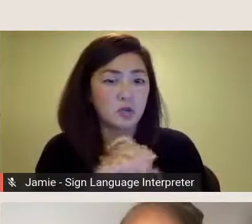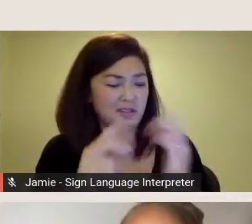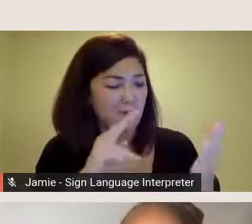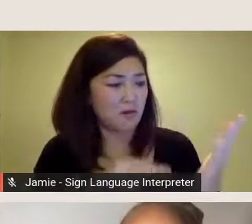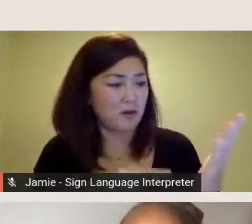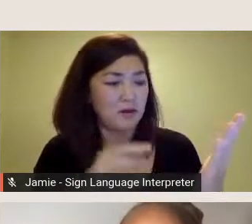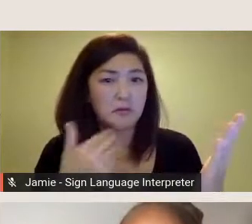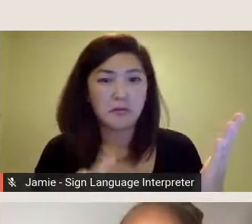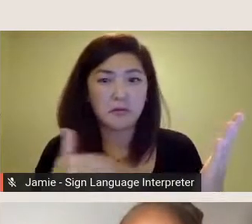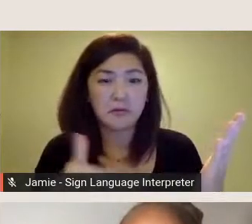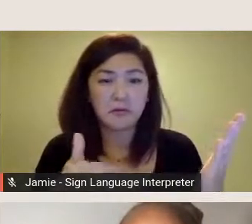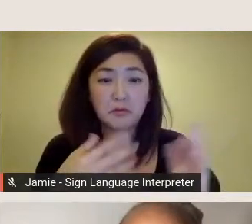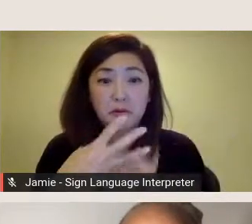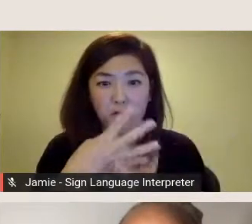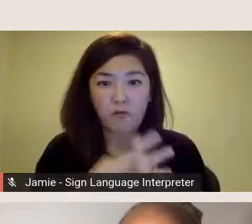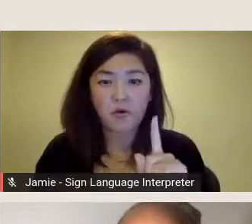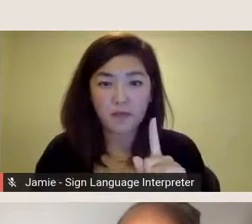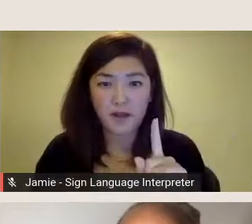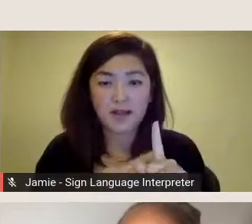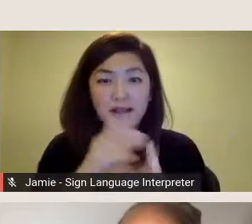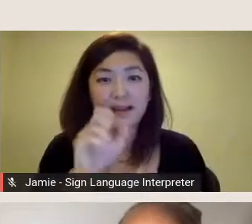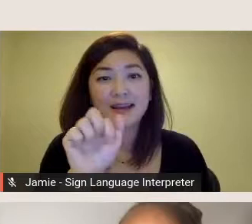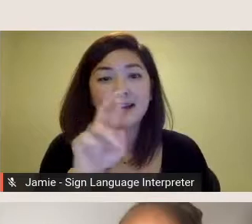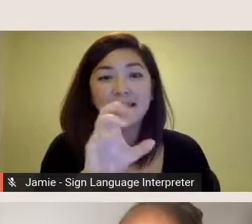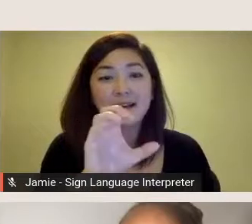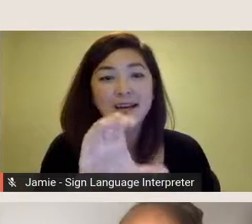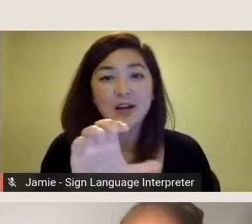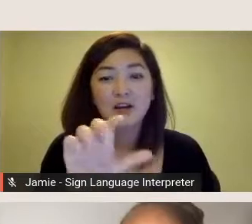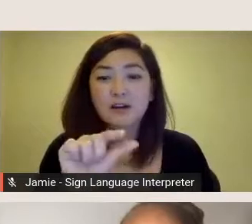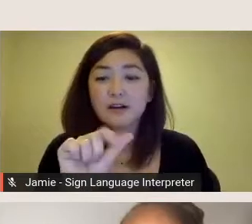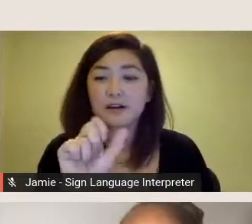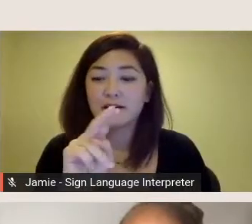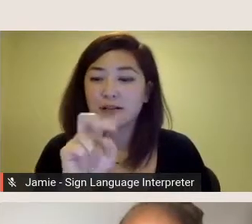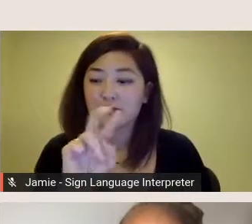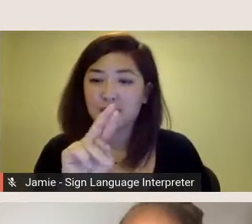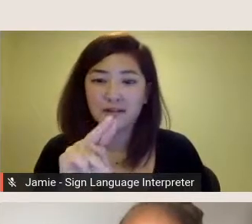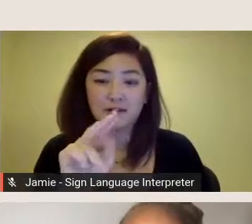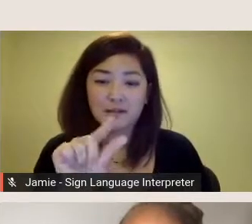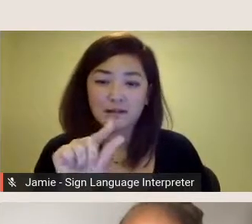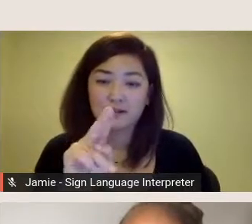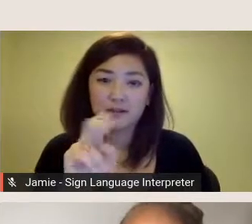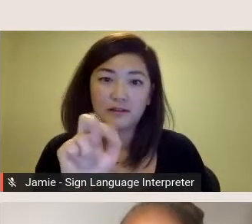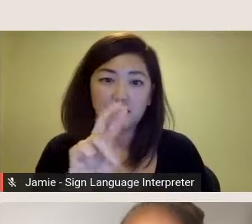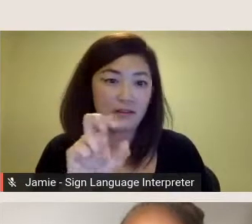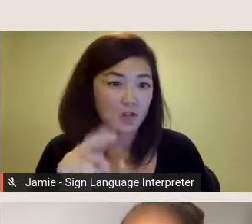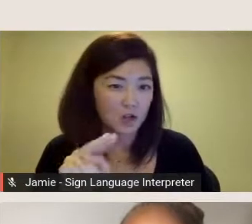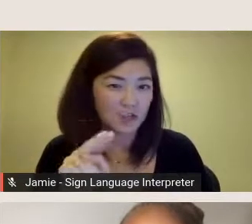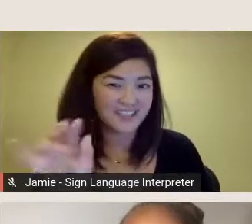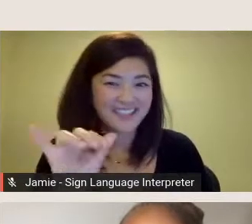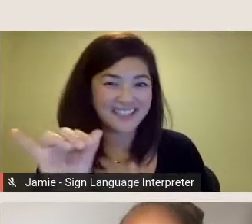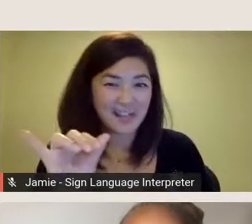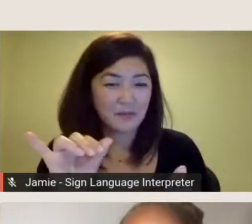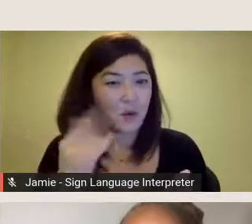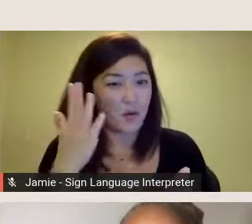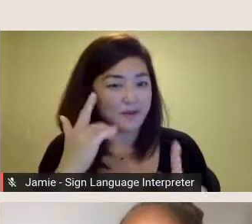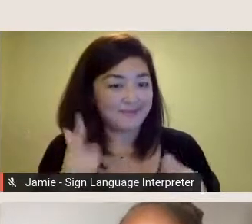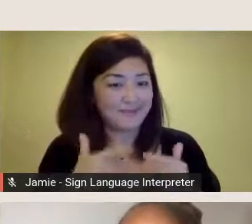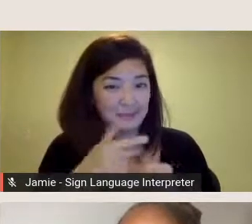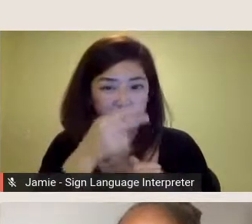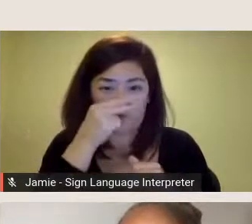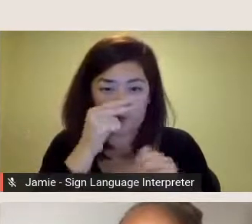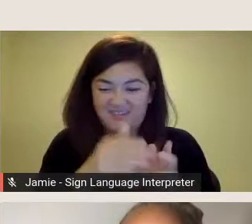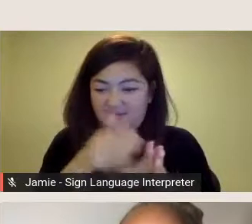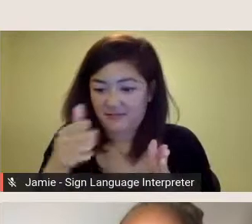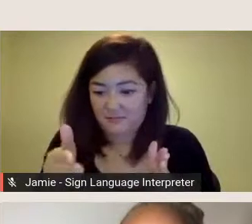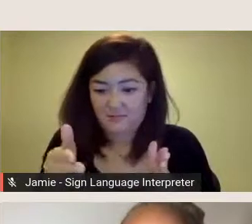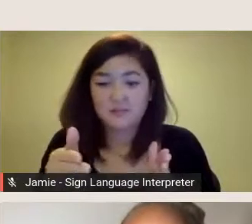this was about 4 months after the Eric Garner case in New York, which, you know, I'm very close to being, you know, a few boroughs away from that.